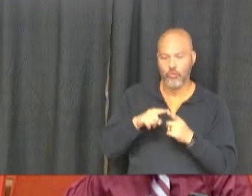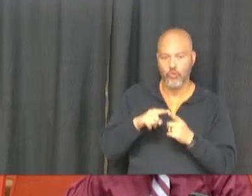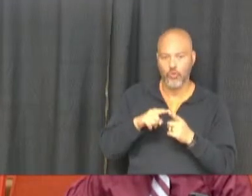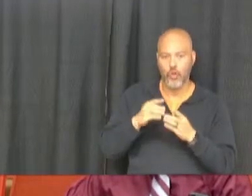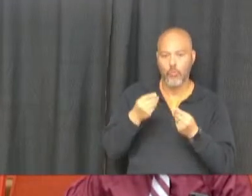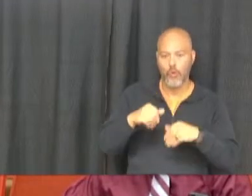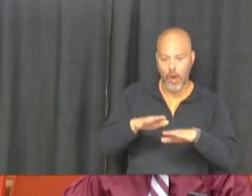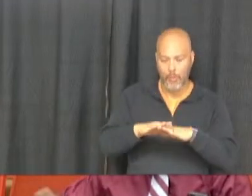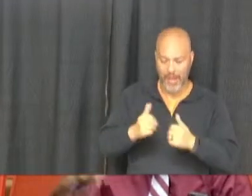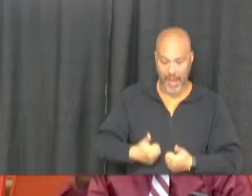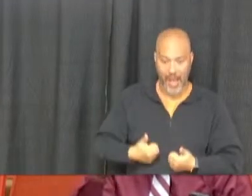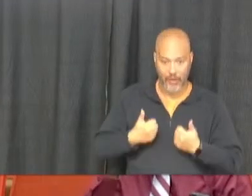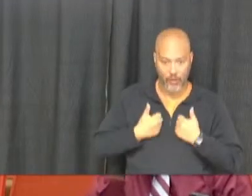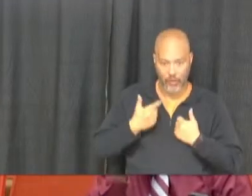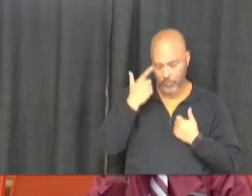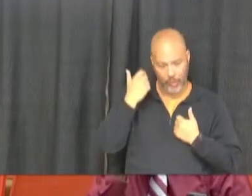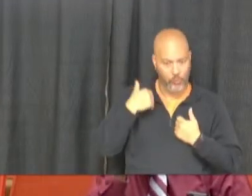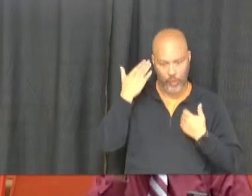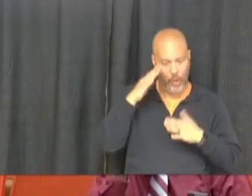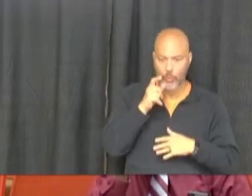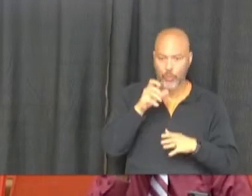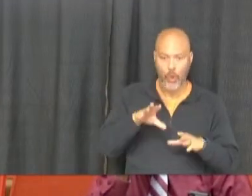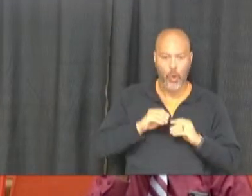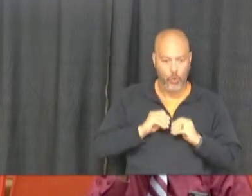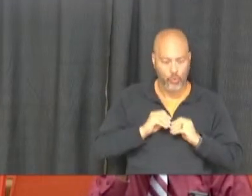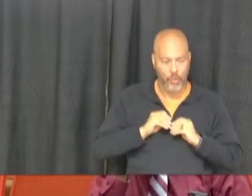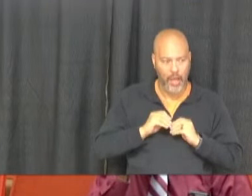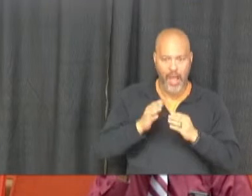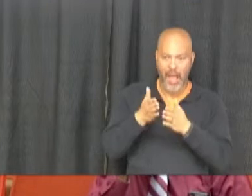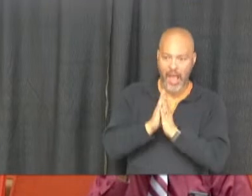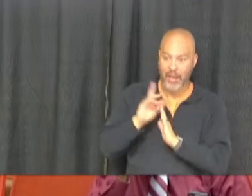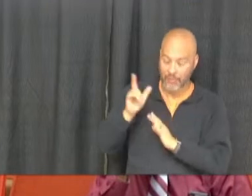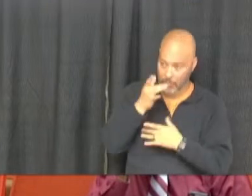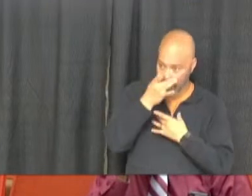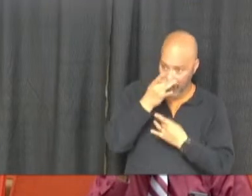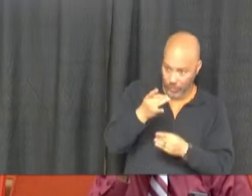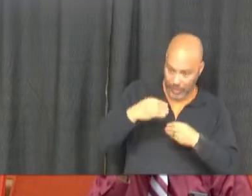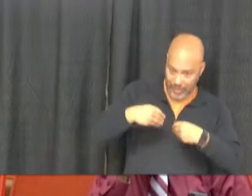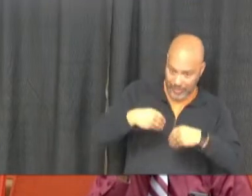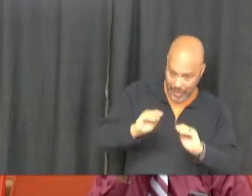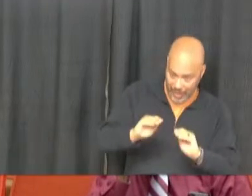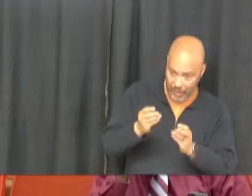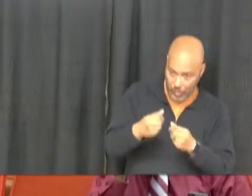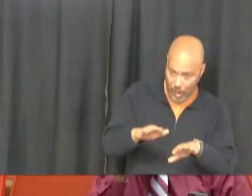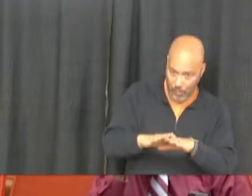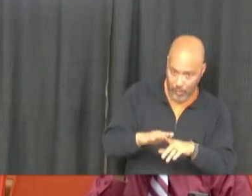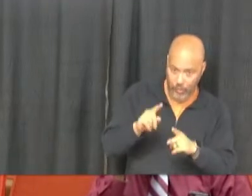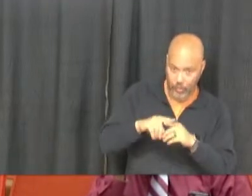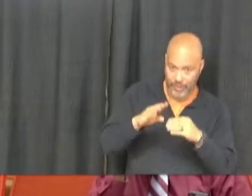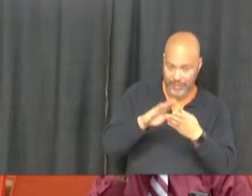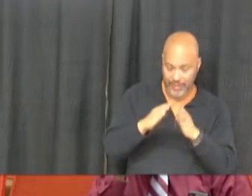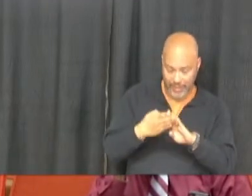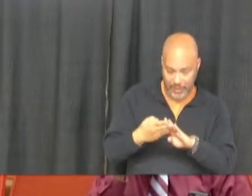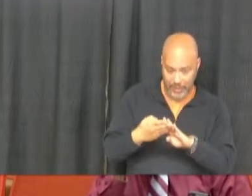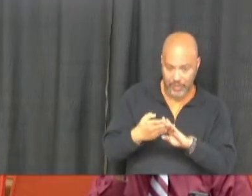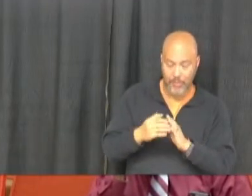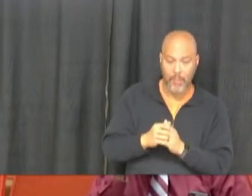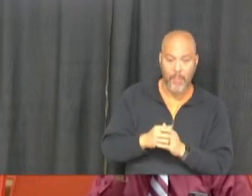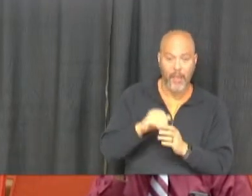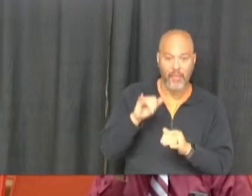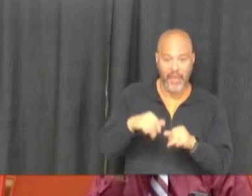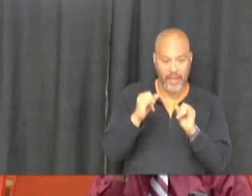to the property address, because we don't know who owns it, asking if they'd be interested in selling the property to the city.